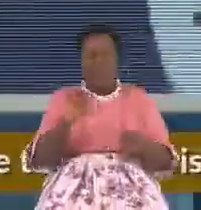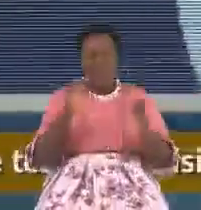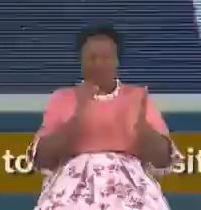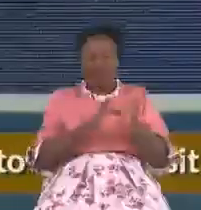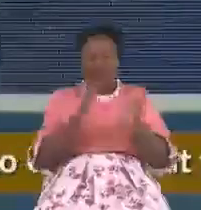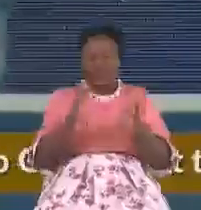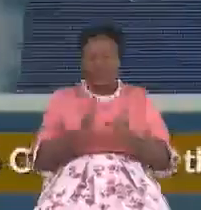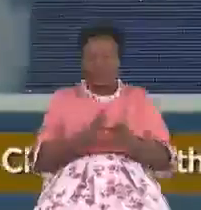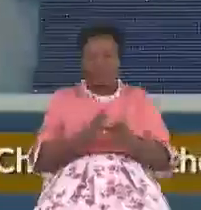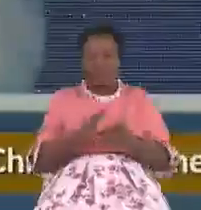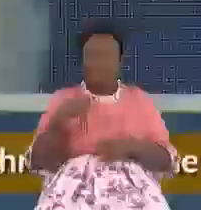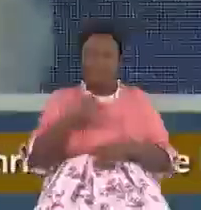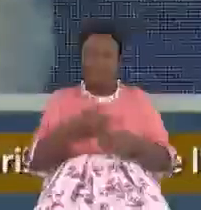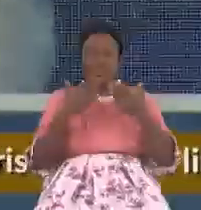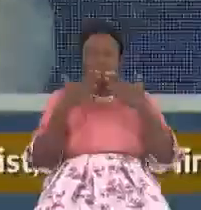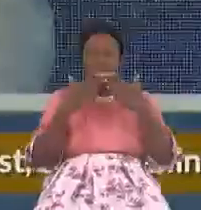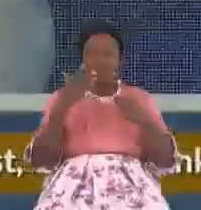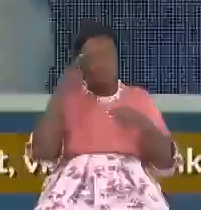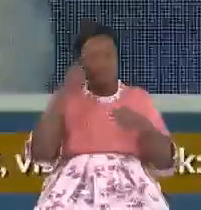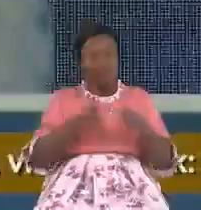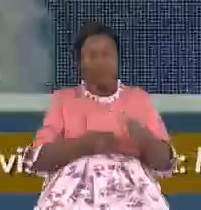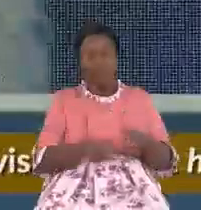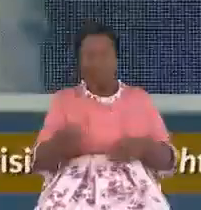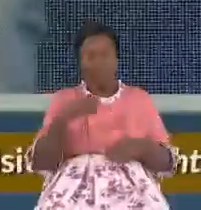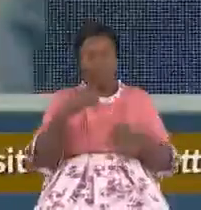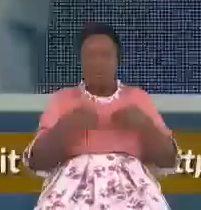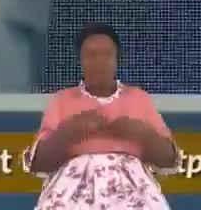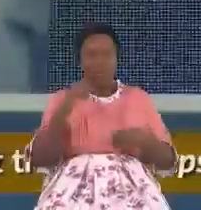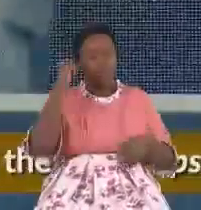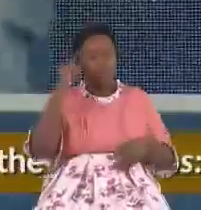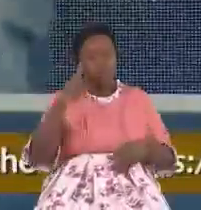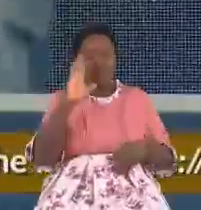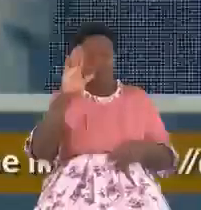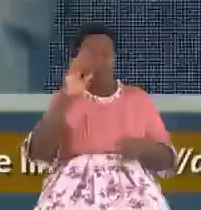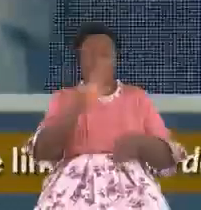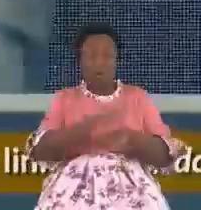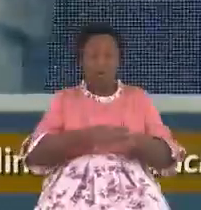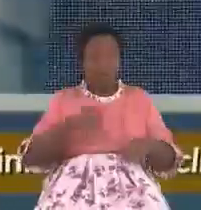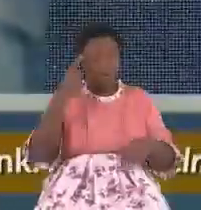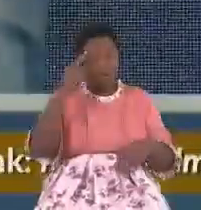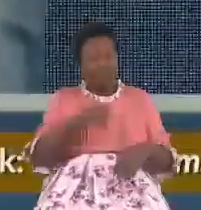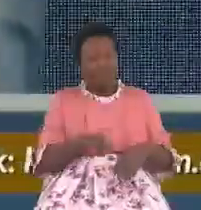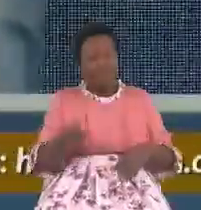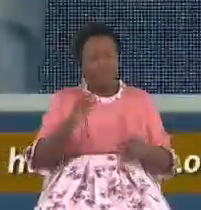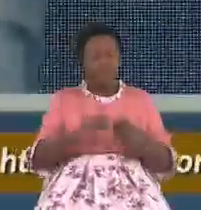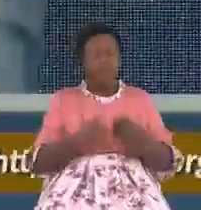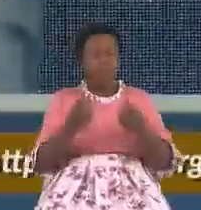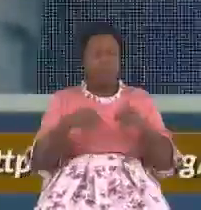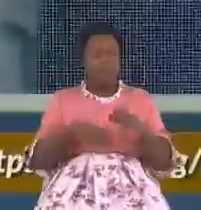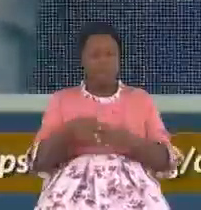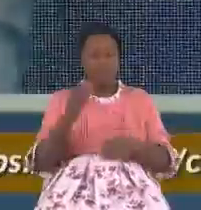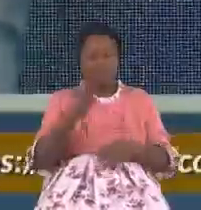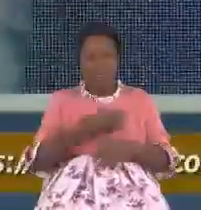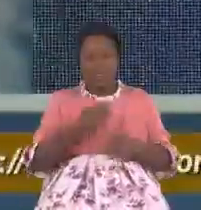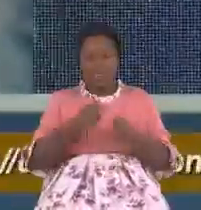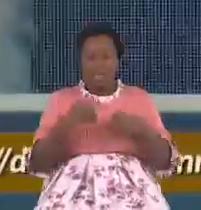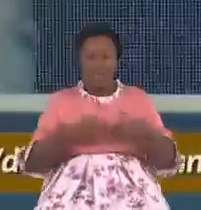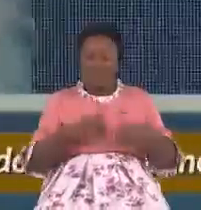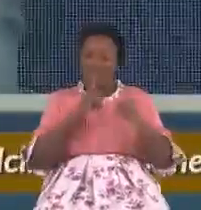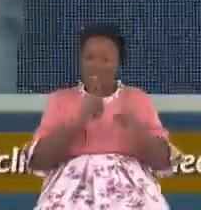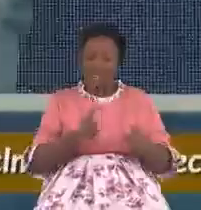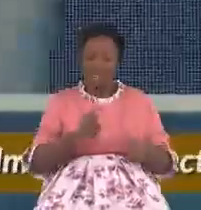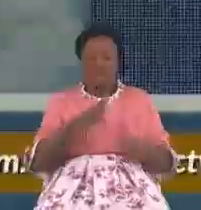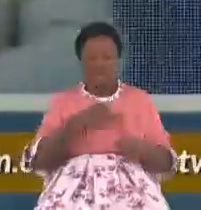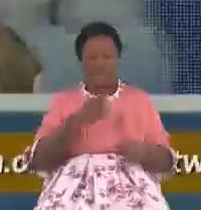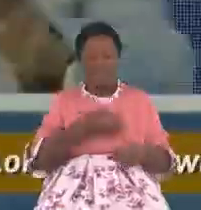those who have understood your call for them to come out and they have responded and they have come